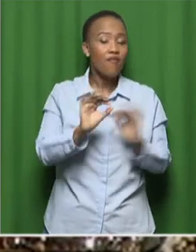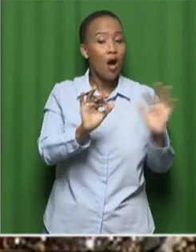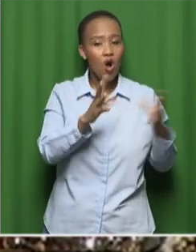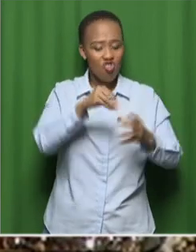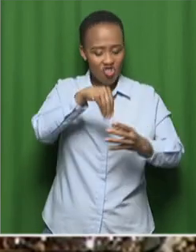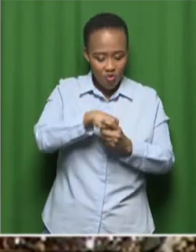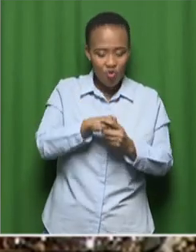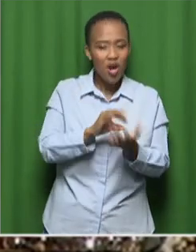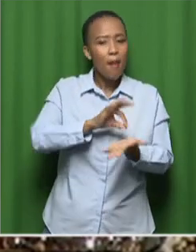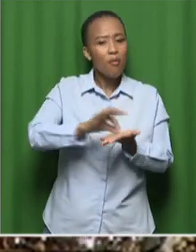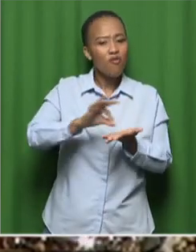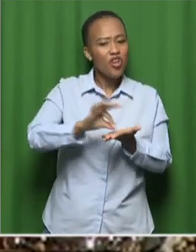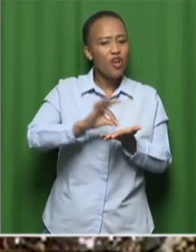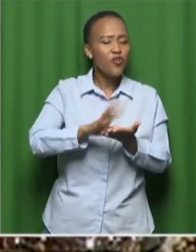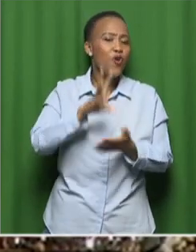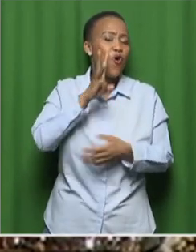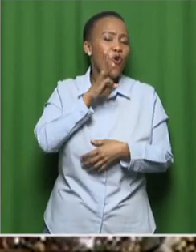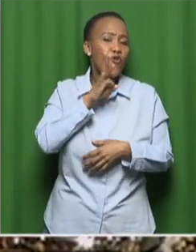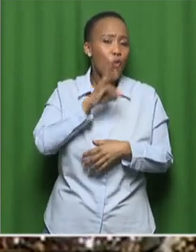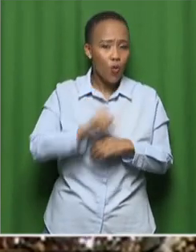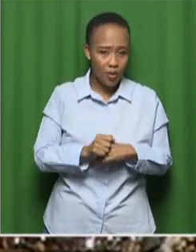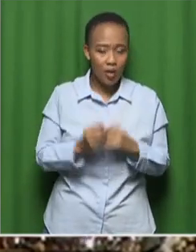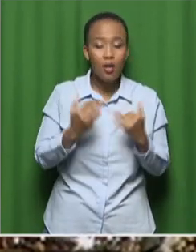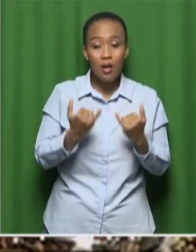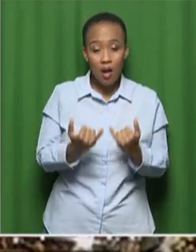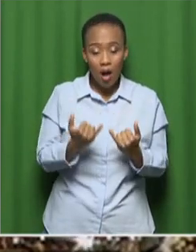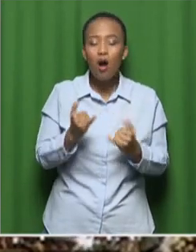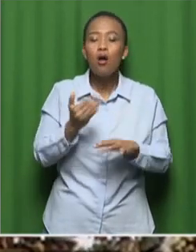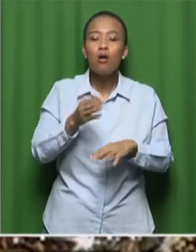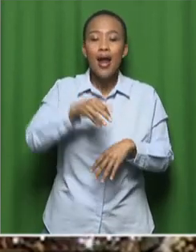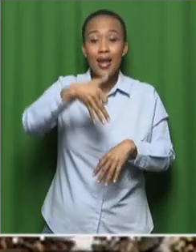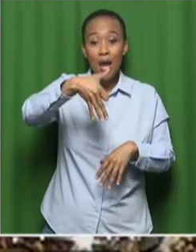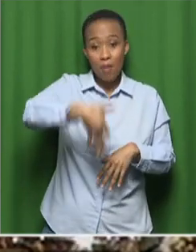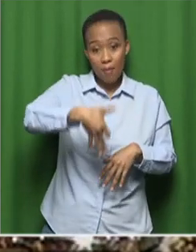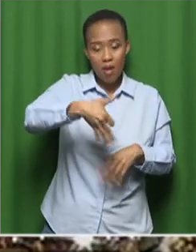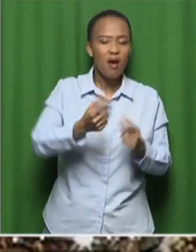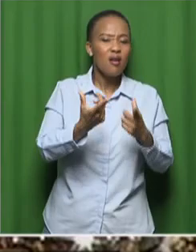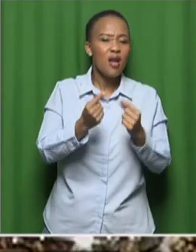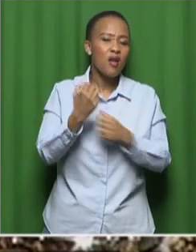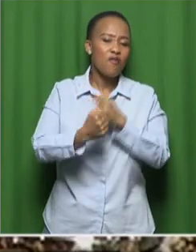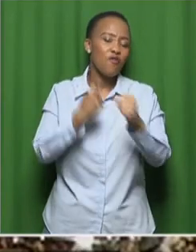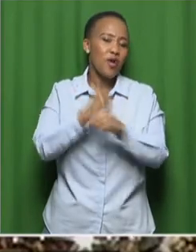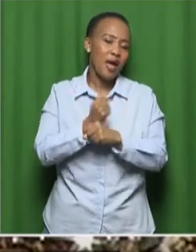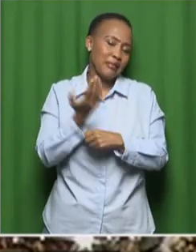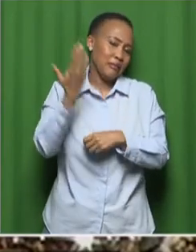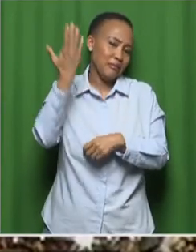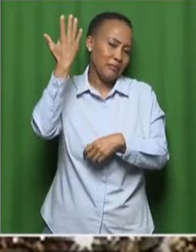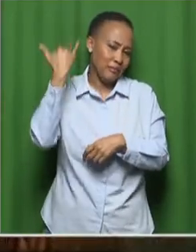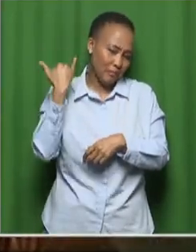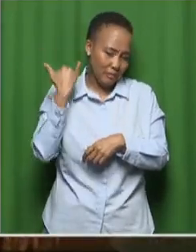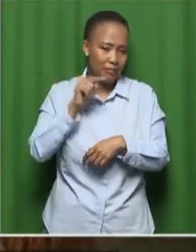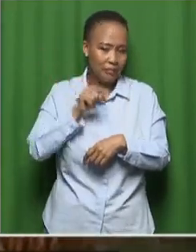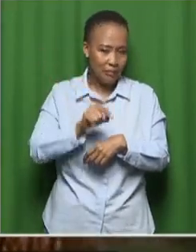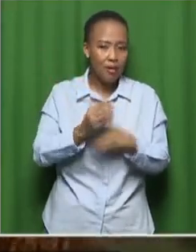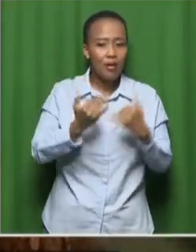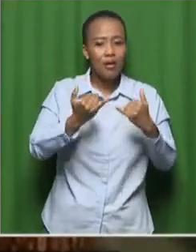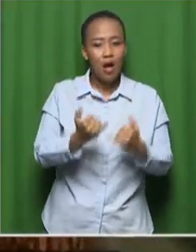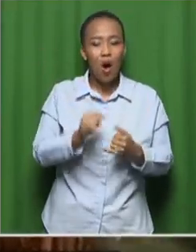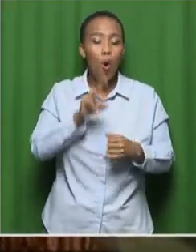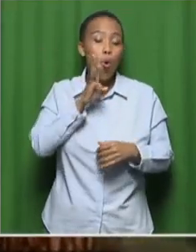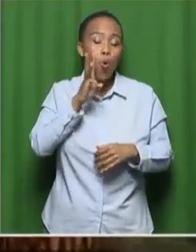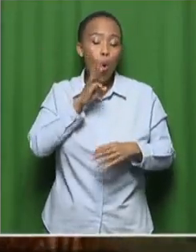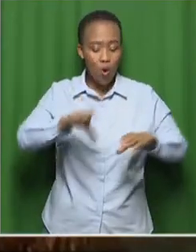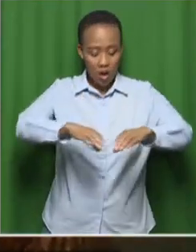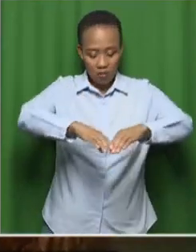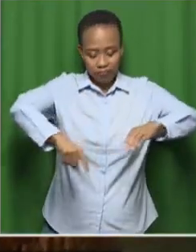of effluents, as has been done for decades in Namibia, and tapping into 2 major aquifers, which are underground